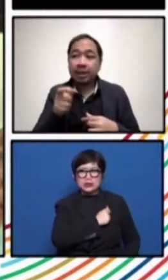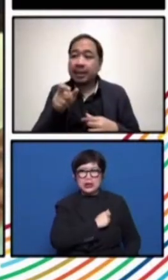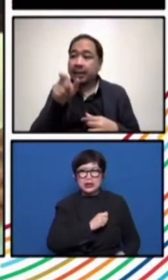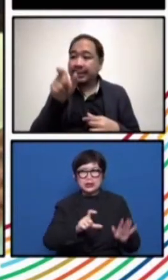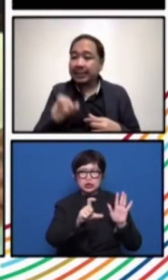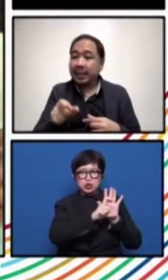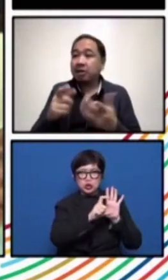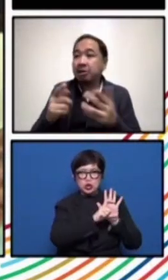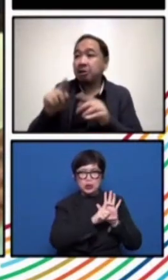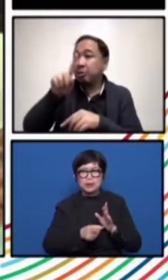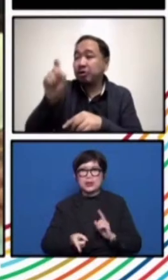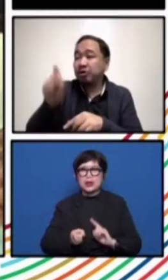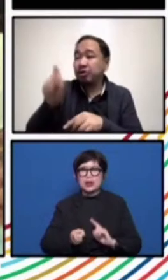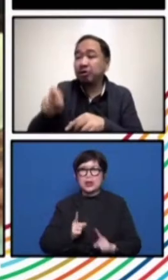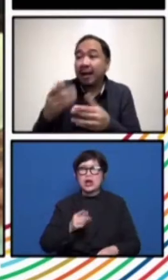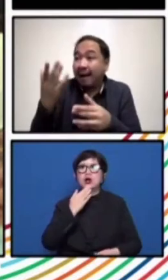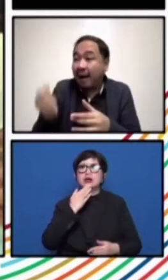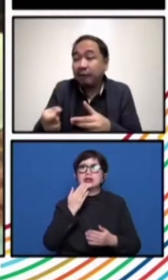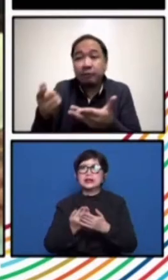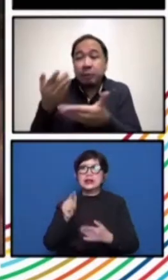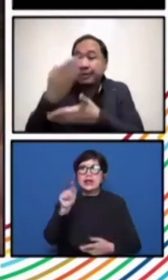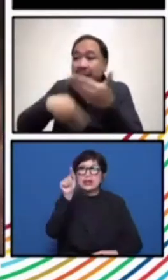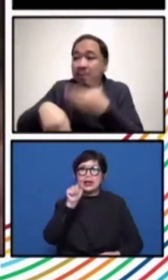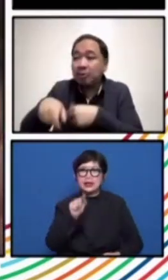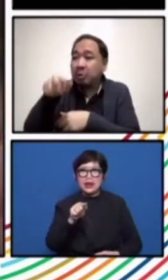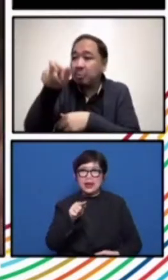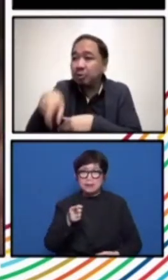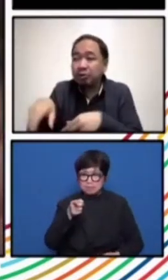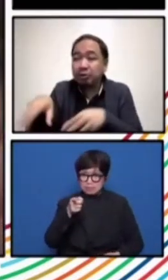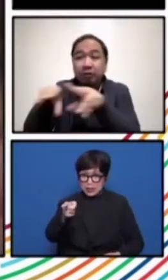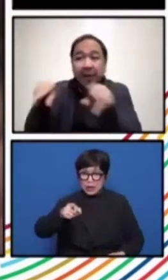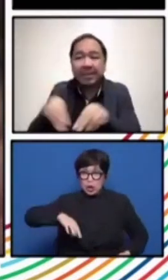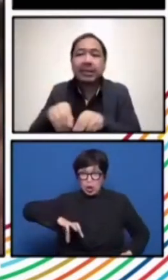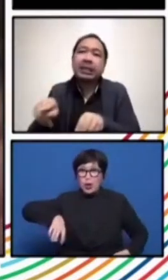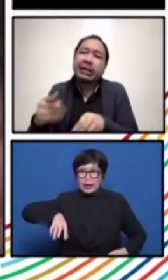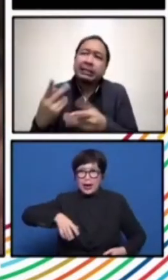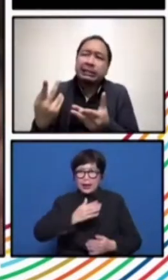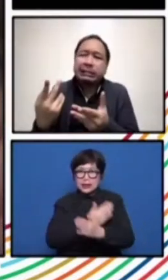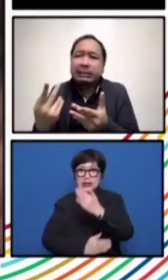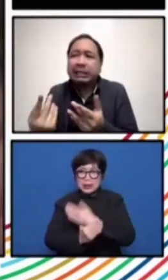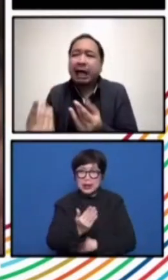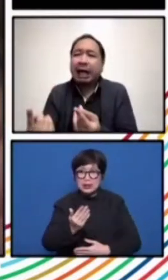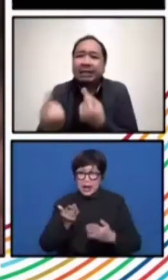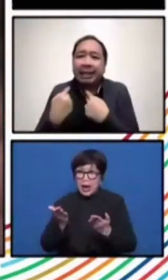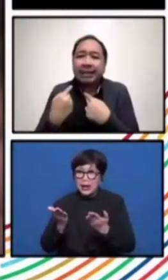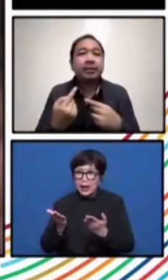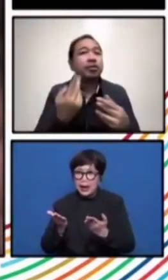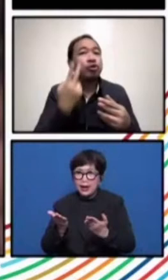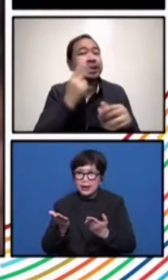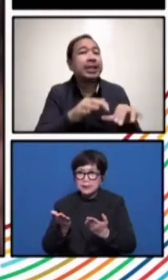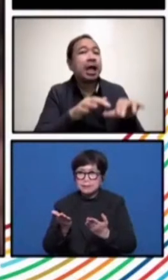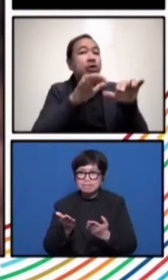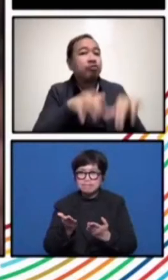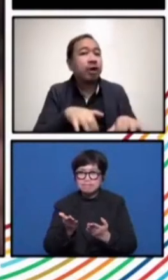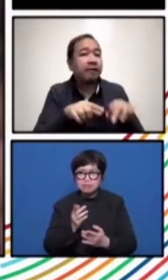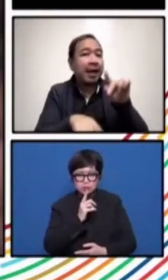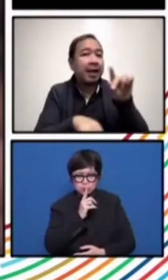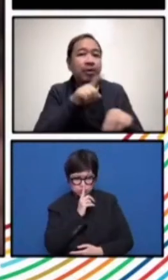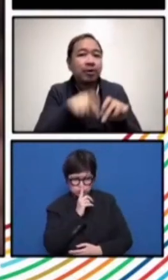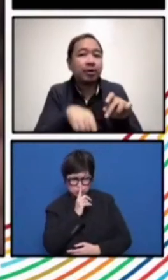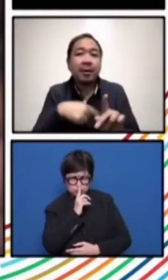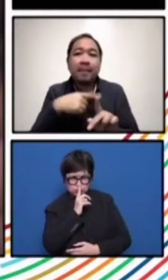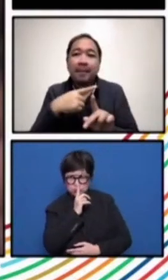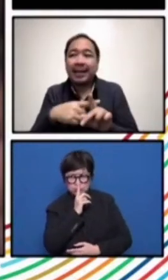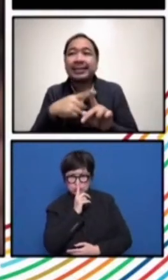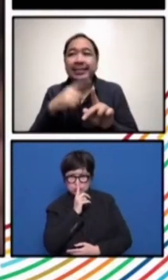sometime families are reluctant to give the true picture therefore drafting of question as well as capacity building of the enumerator is